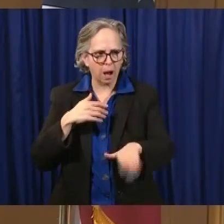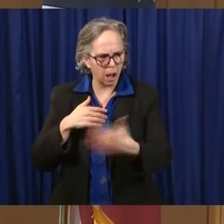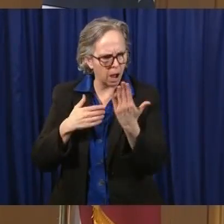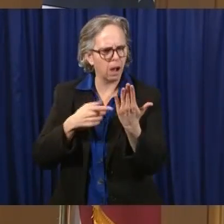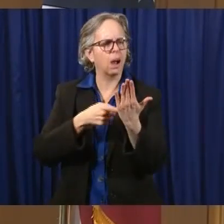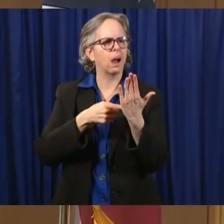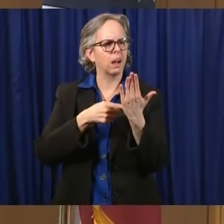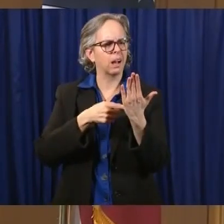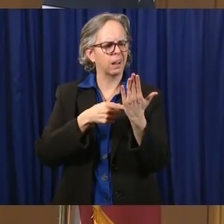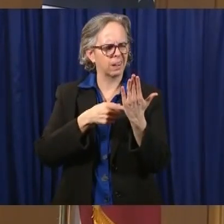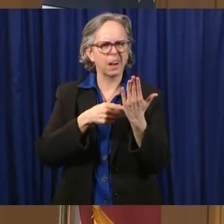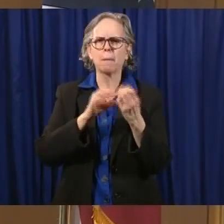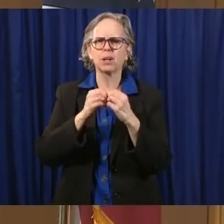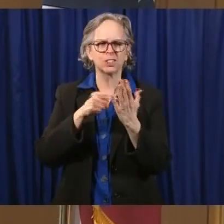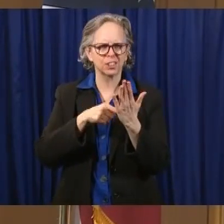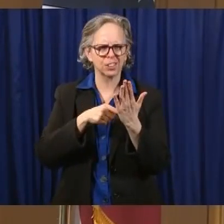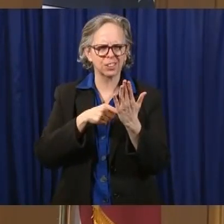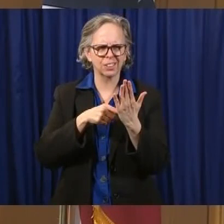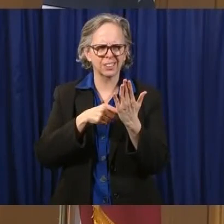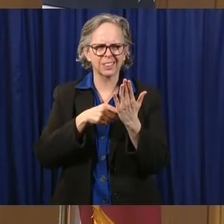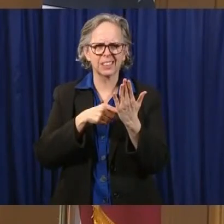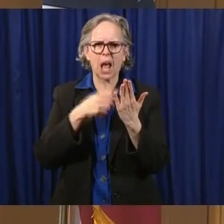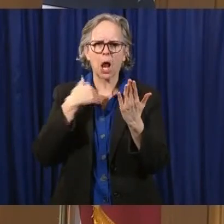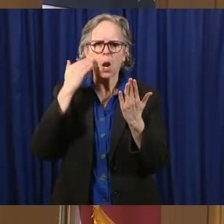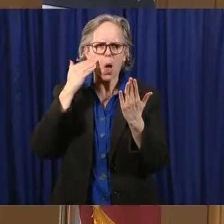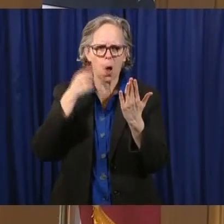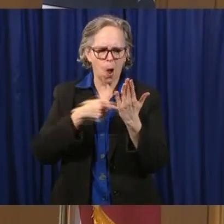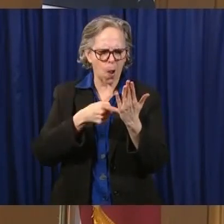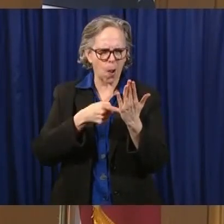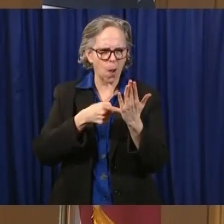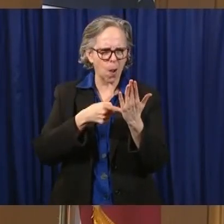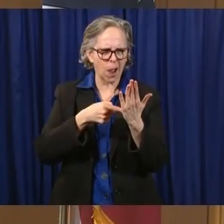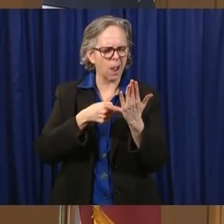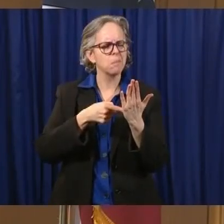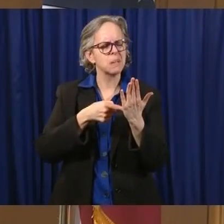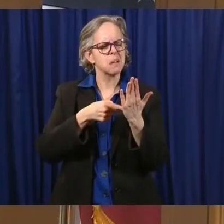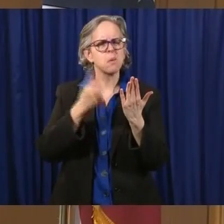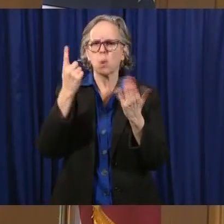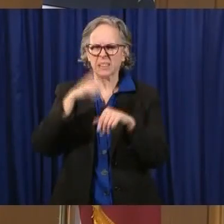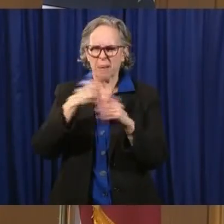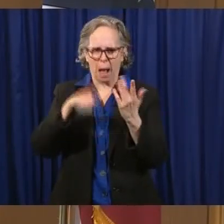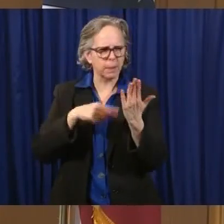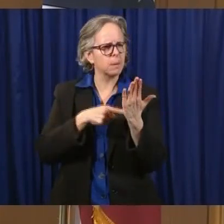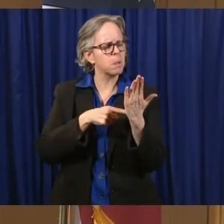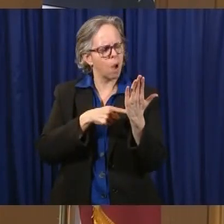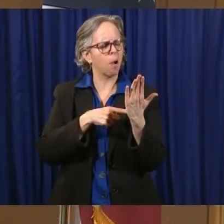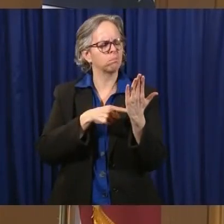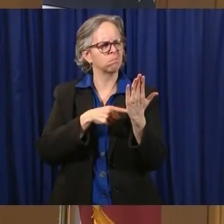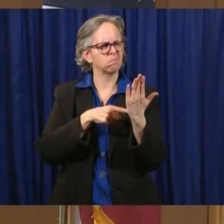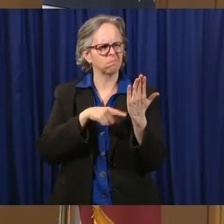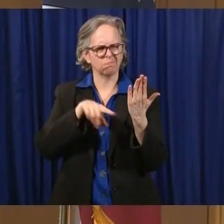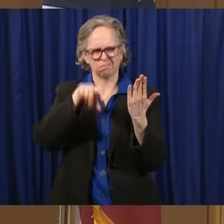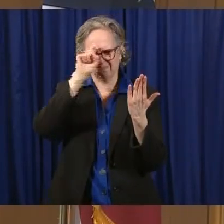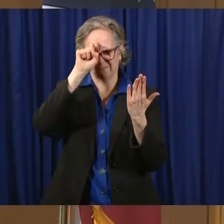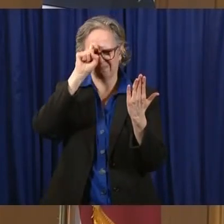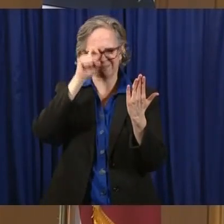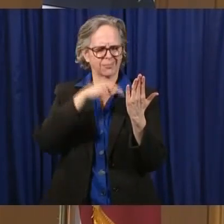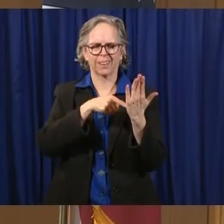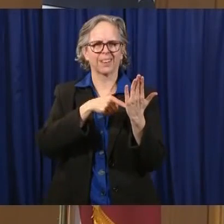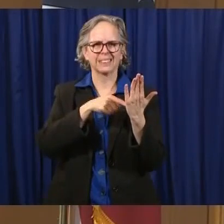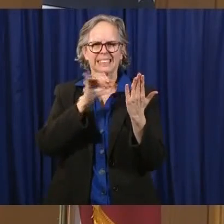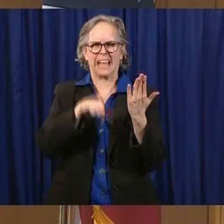find out. But I was looking, one time I know I came in here and I was looking at the numbers I had that morning, but didn't have the update as far as 11